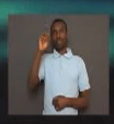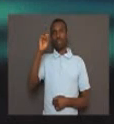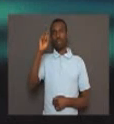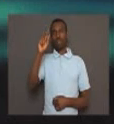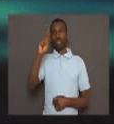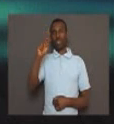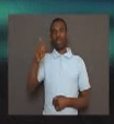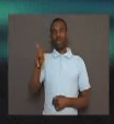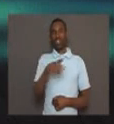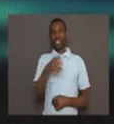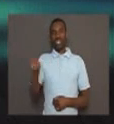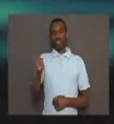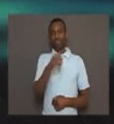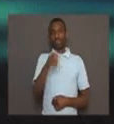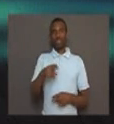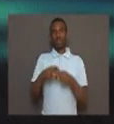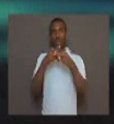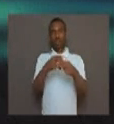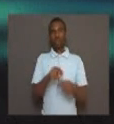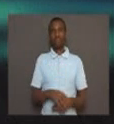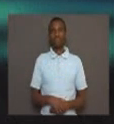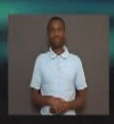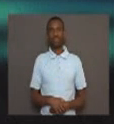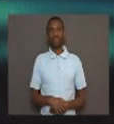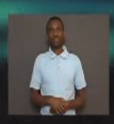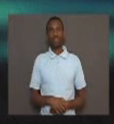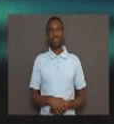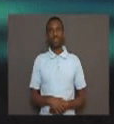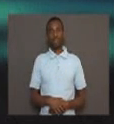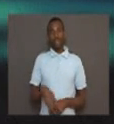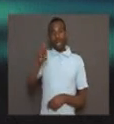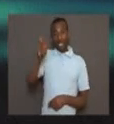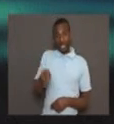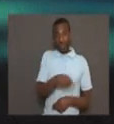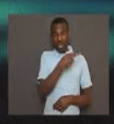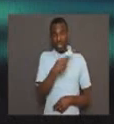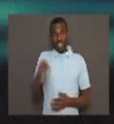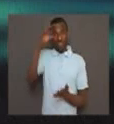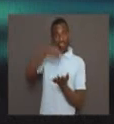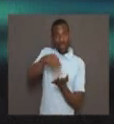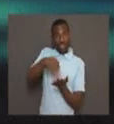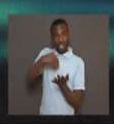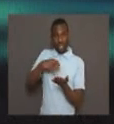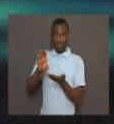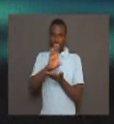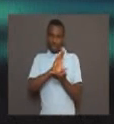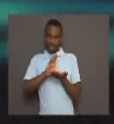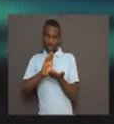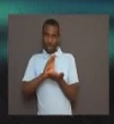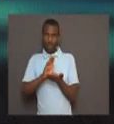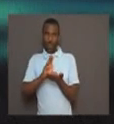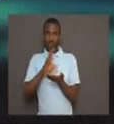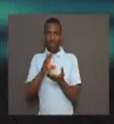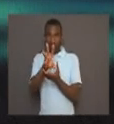If we isolate the circuit's resonant frequency, the circuit will